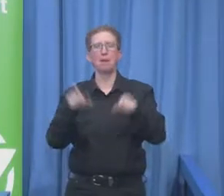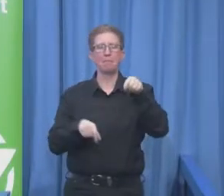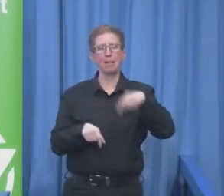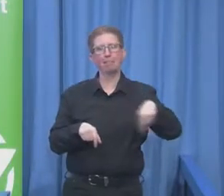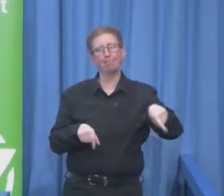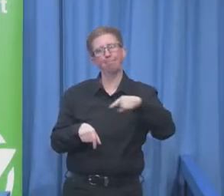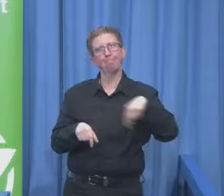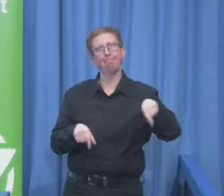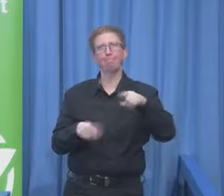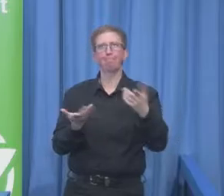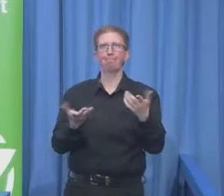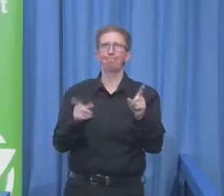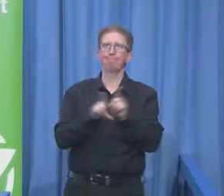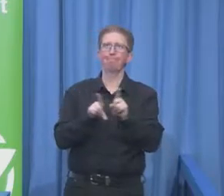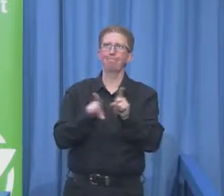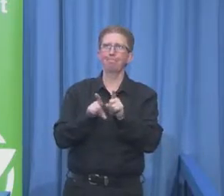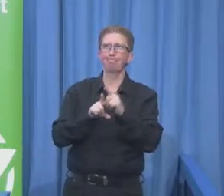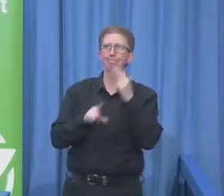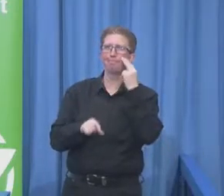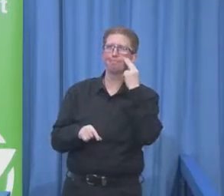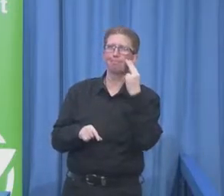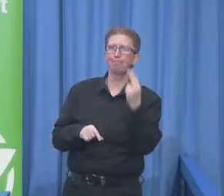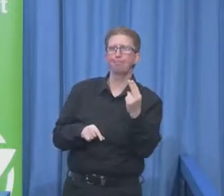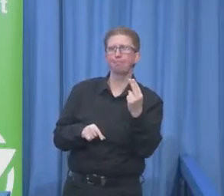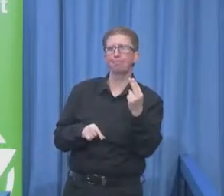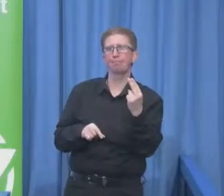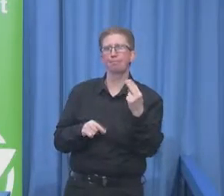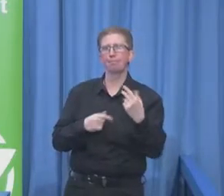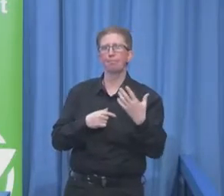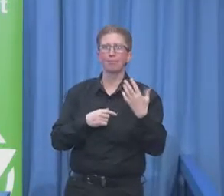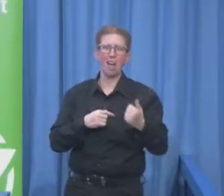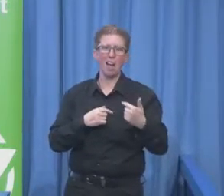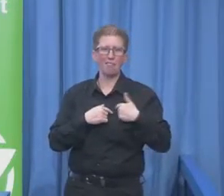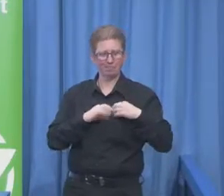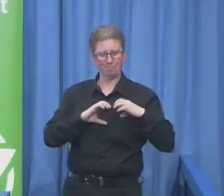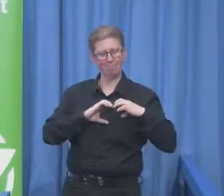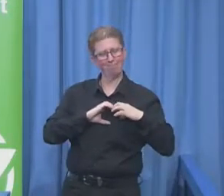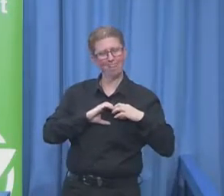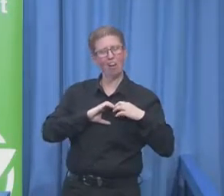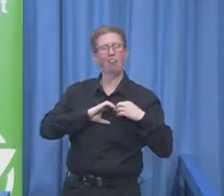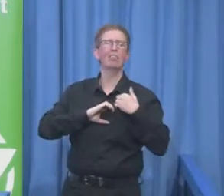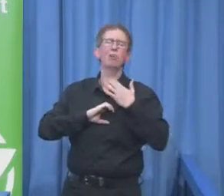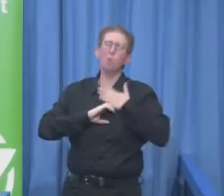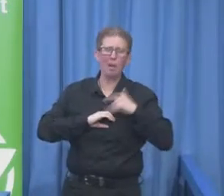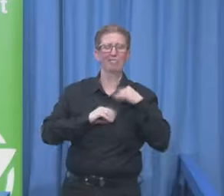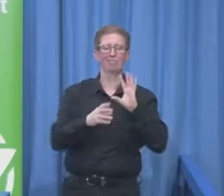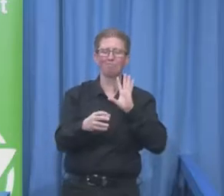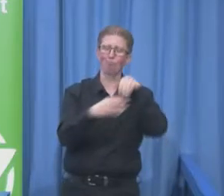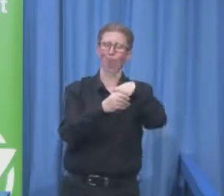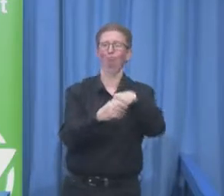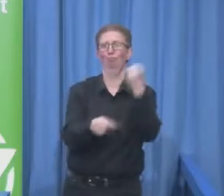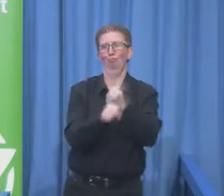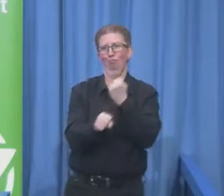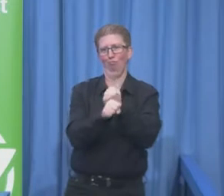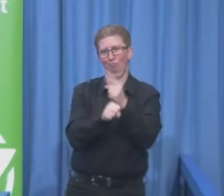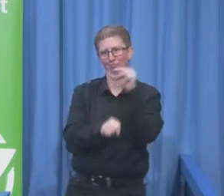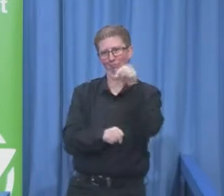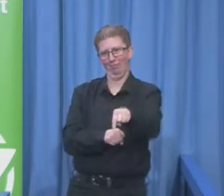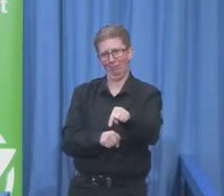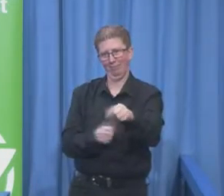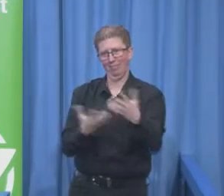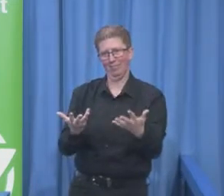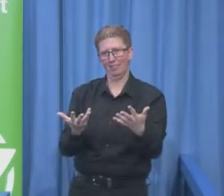think the heart is important. There should be passion there. The second important factor is that more than anything else,